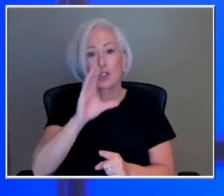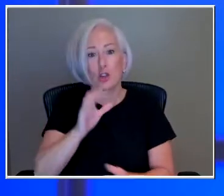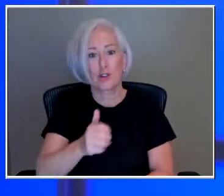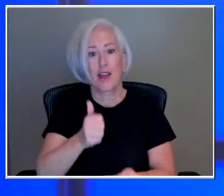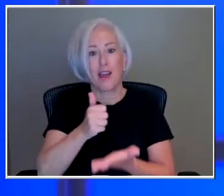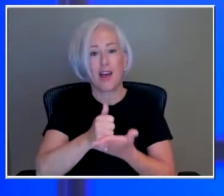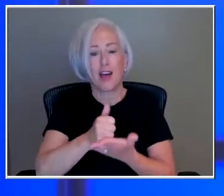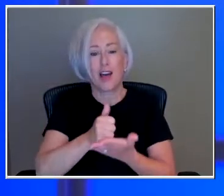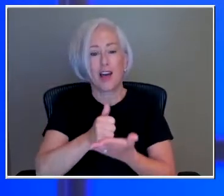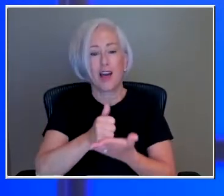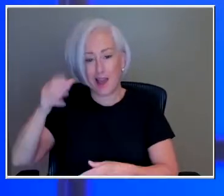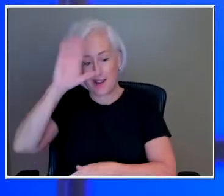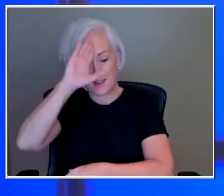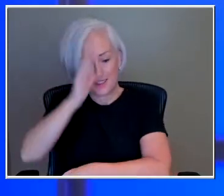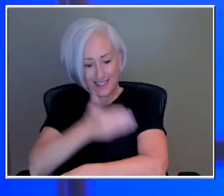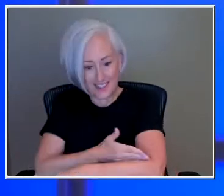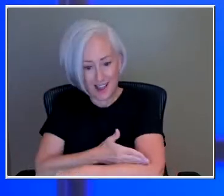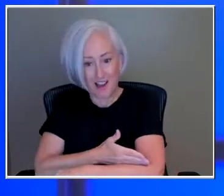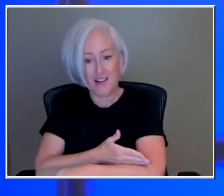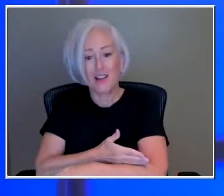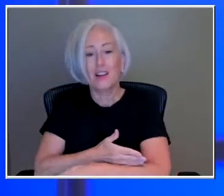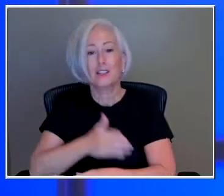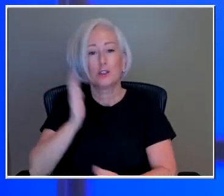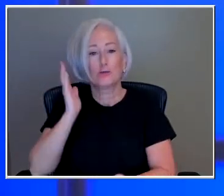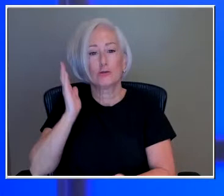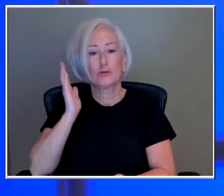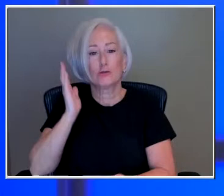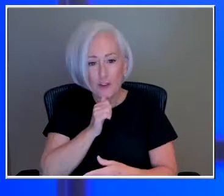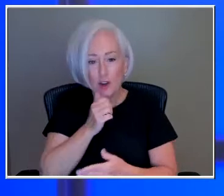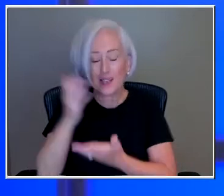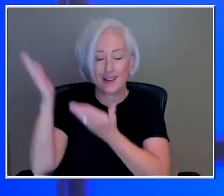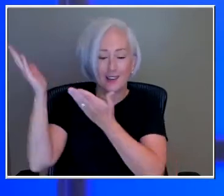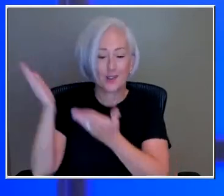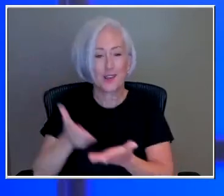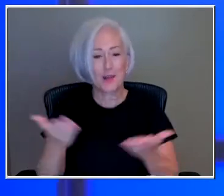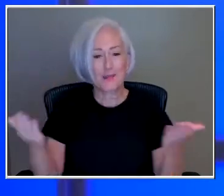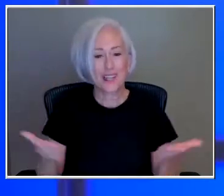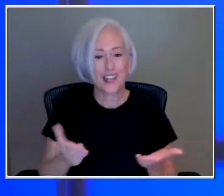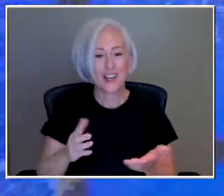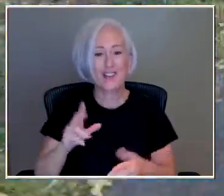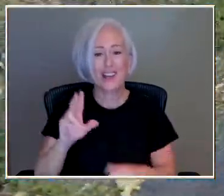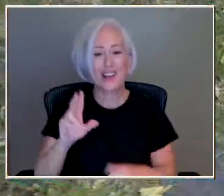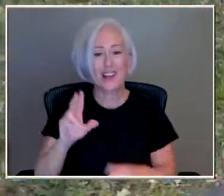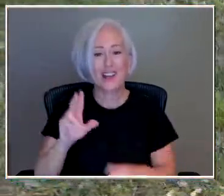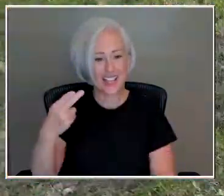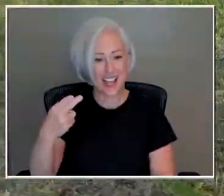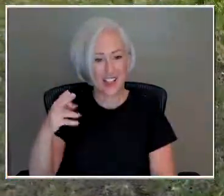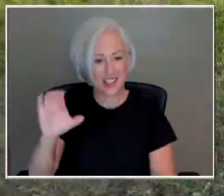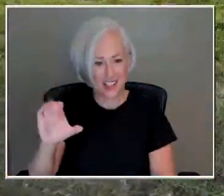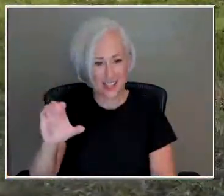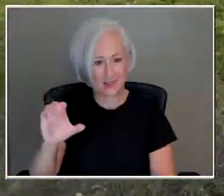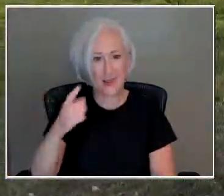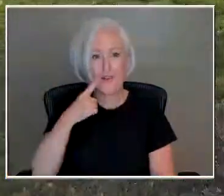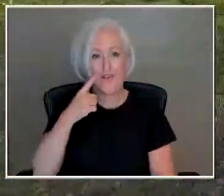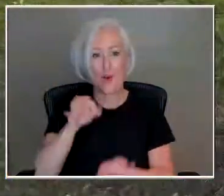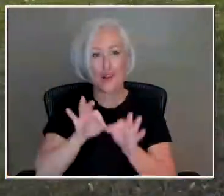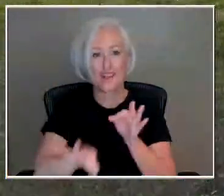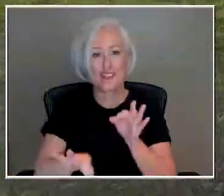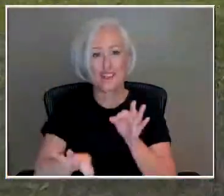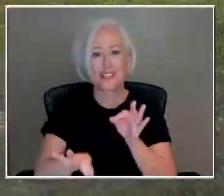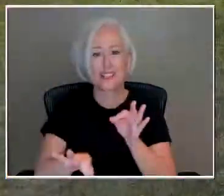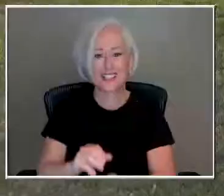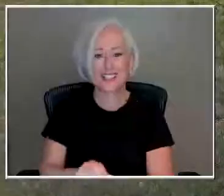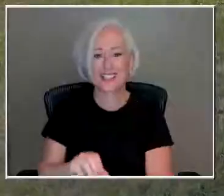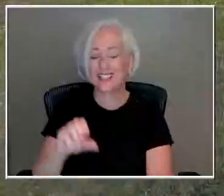to the University of Kansas Health System for what turned out to be a pretty simple fix. Stan and Alan